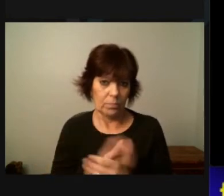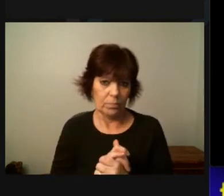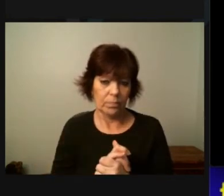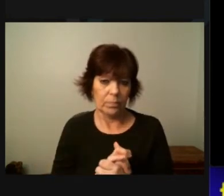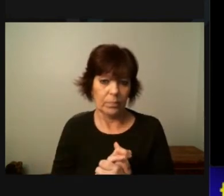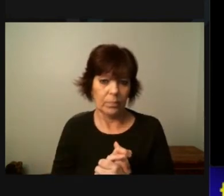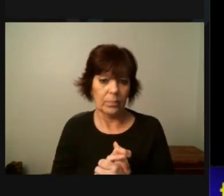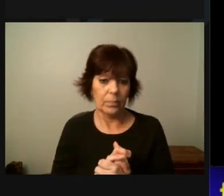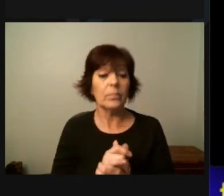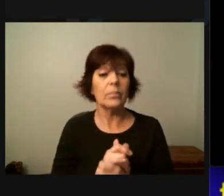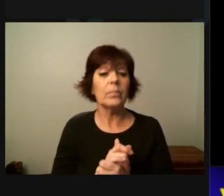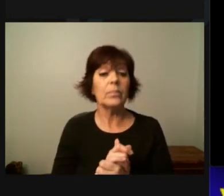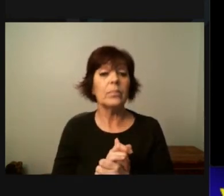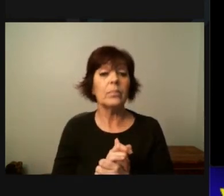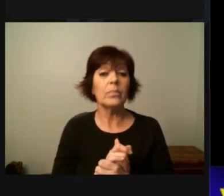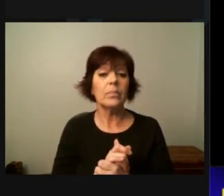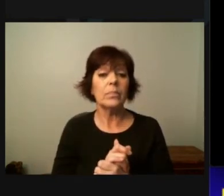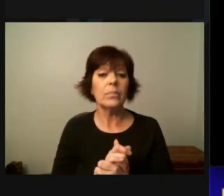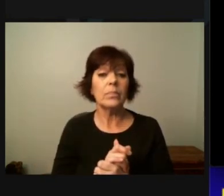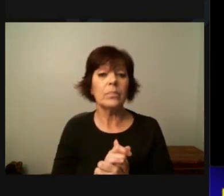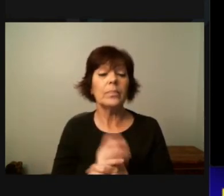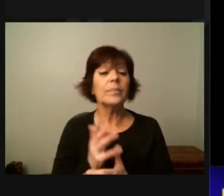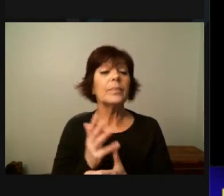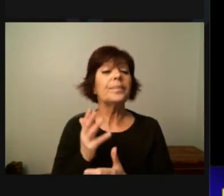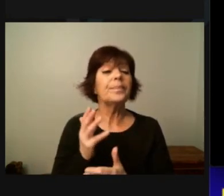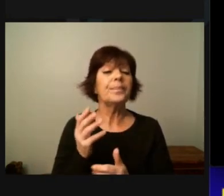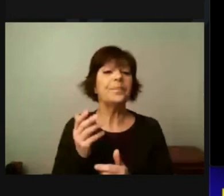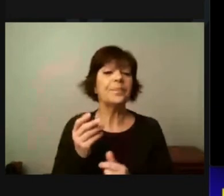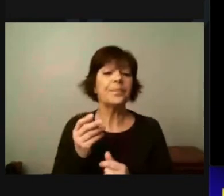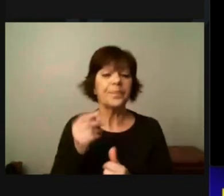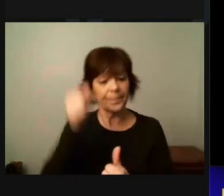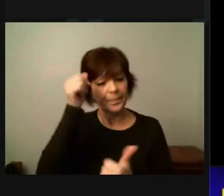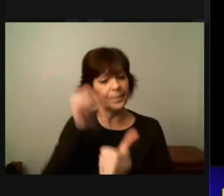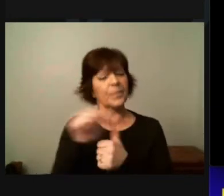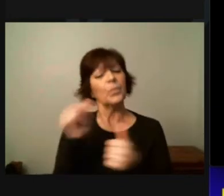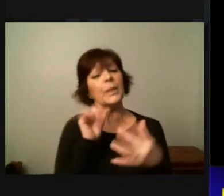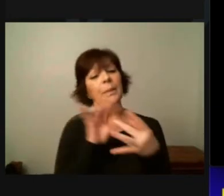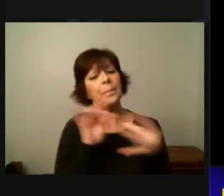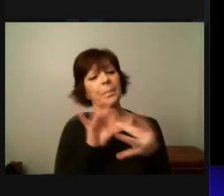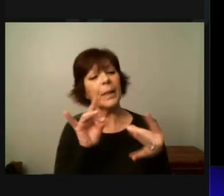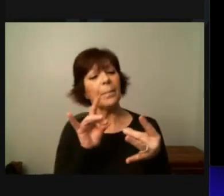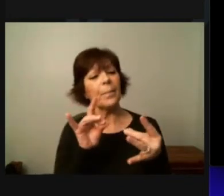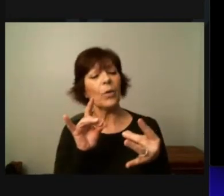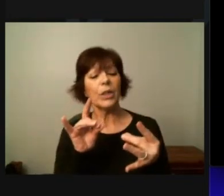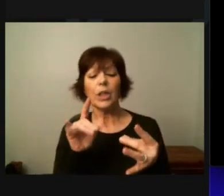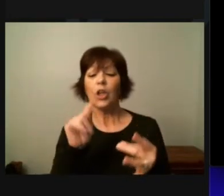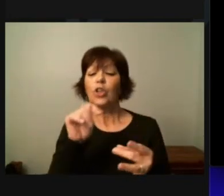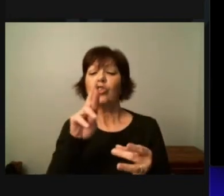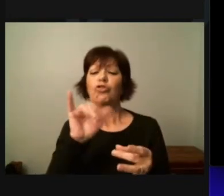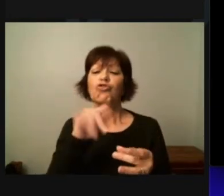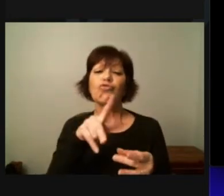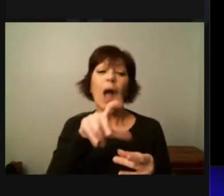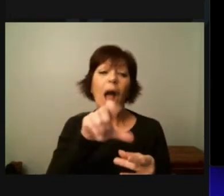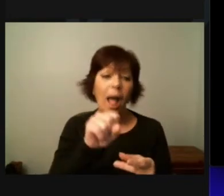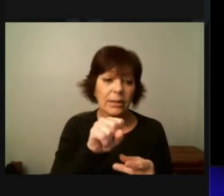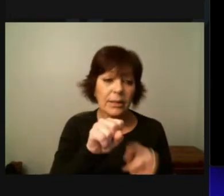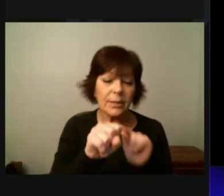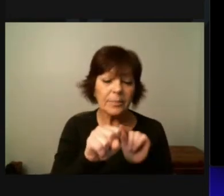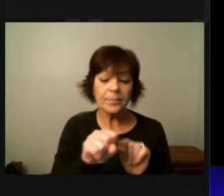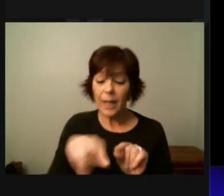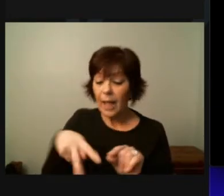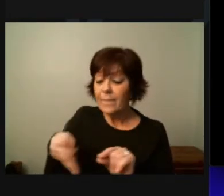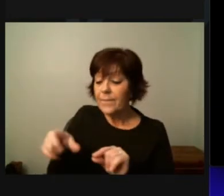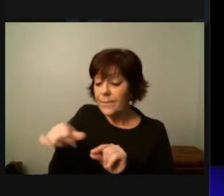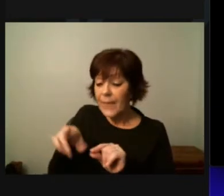Okay, remember, went back a few slides ago, excuse me, when we were talking about clinical trials. Pfizer did their own